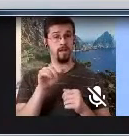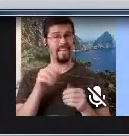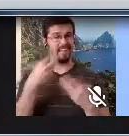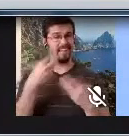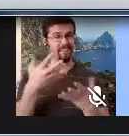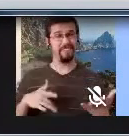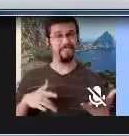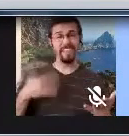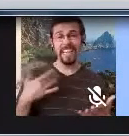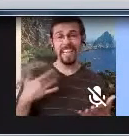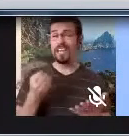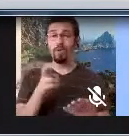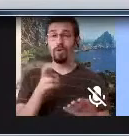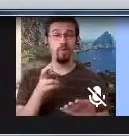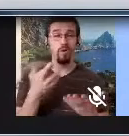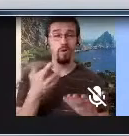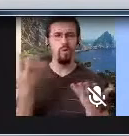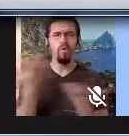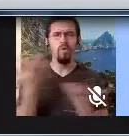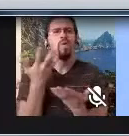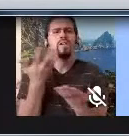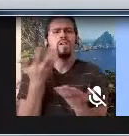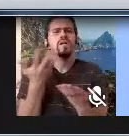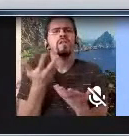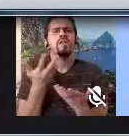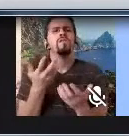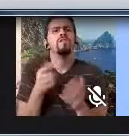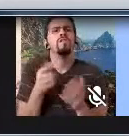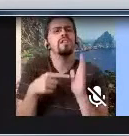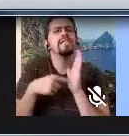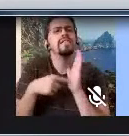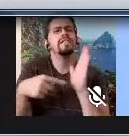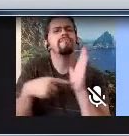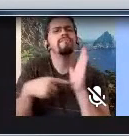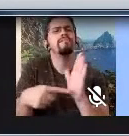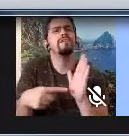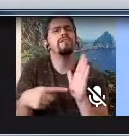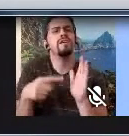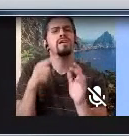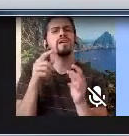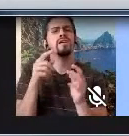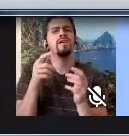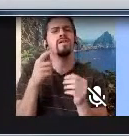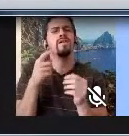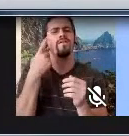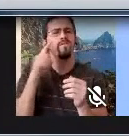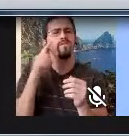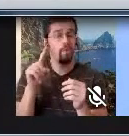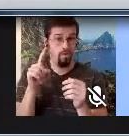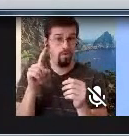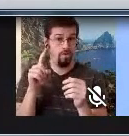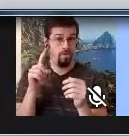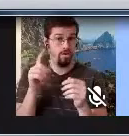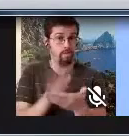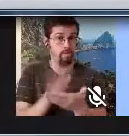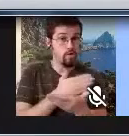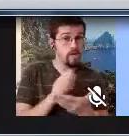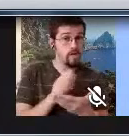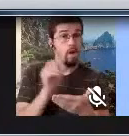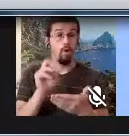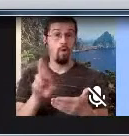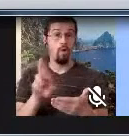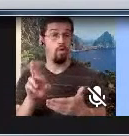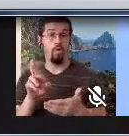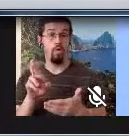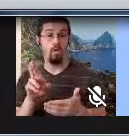doing? It's giving the indication that there's a feeling to the music or to the bass, as you said.